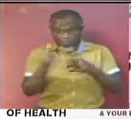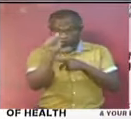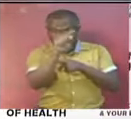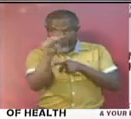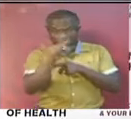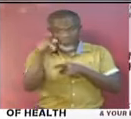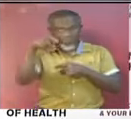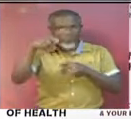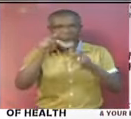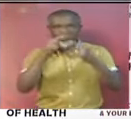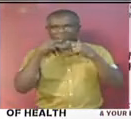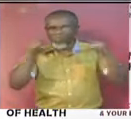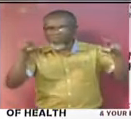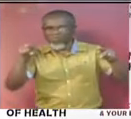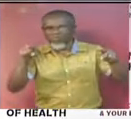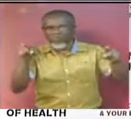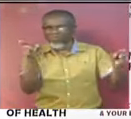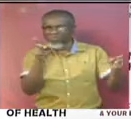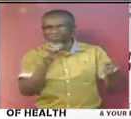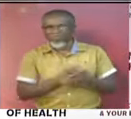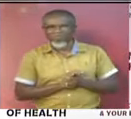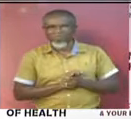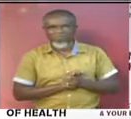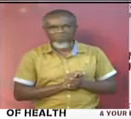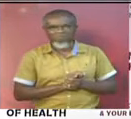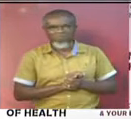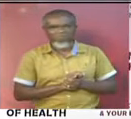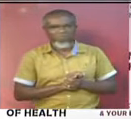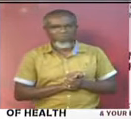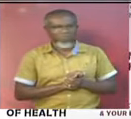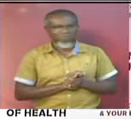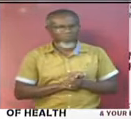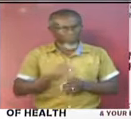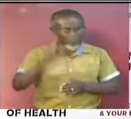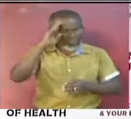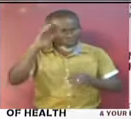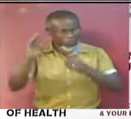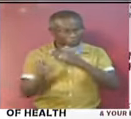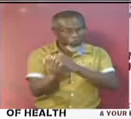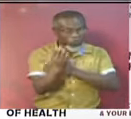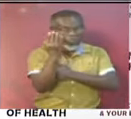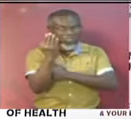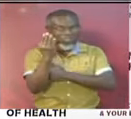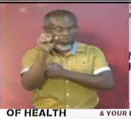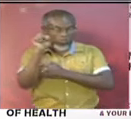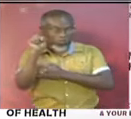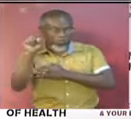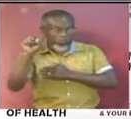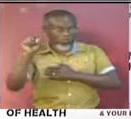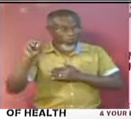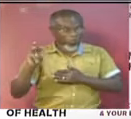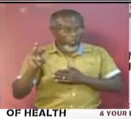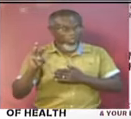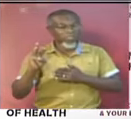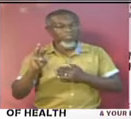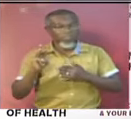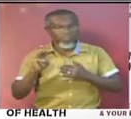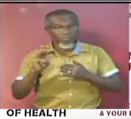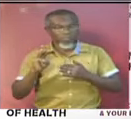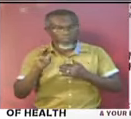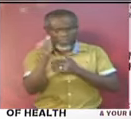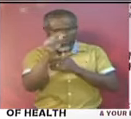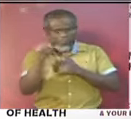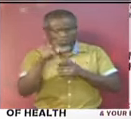News for the next questions. Hi, good morning. This is Suan Wire from AZP News.